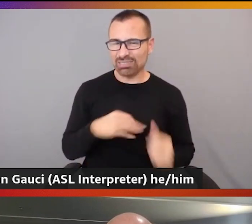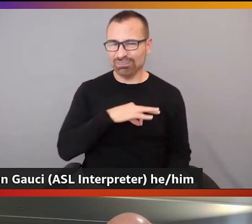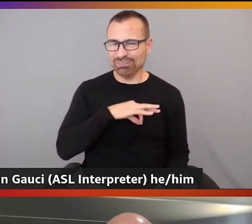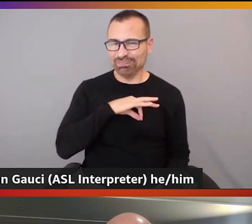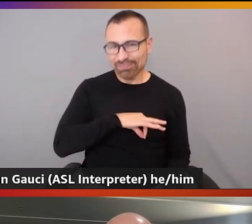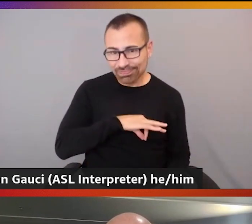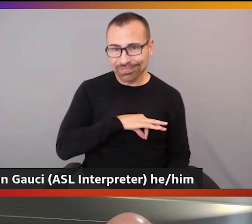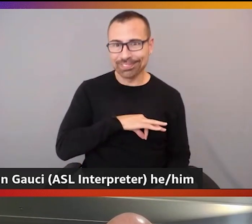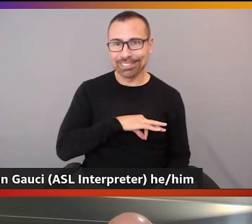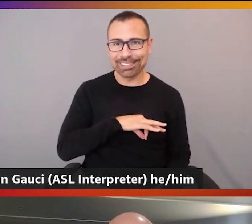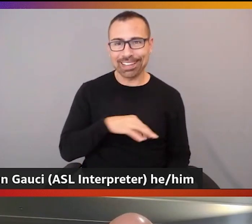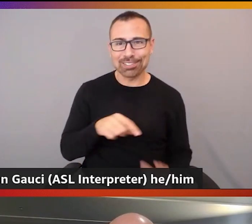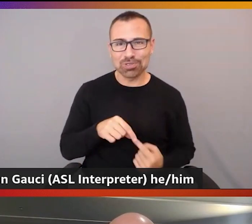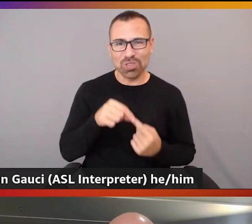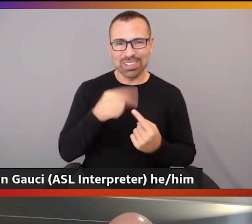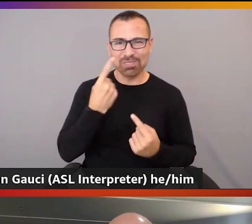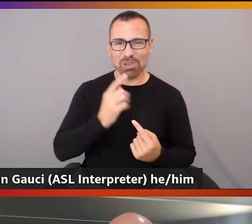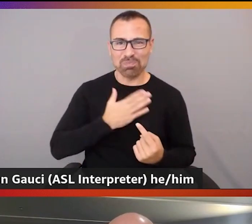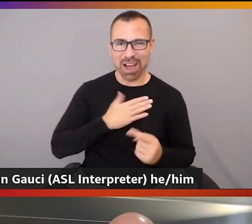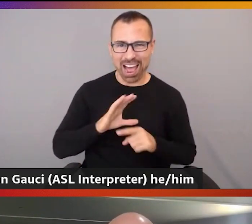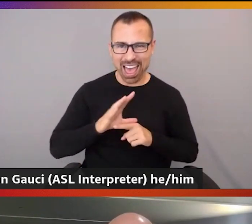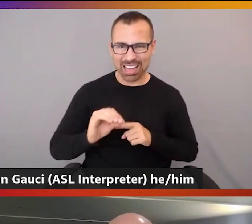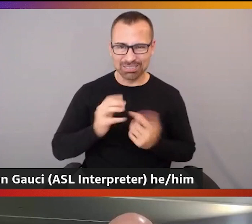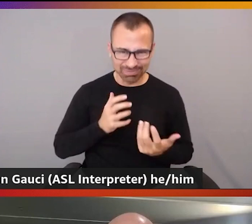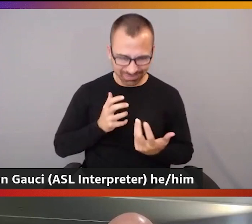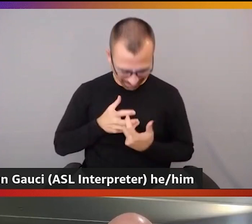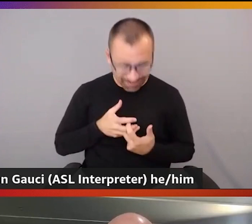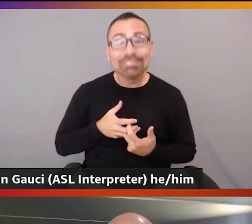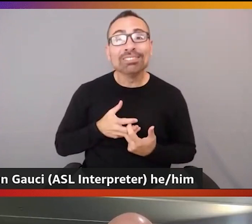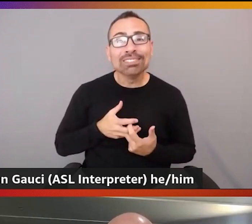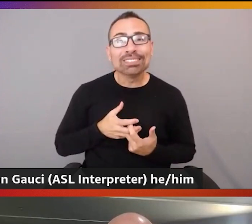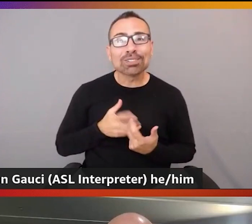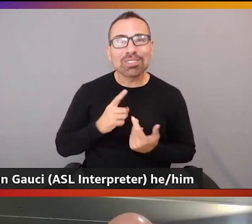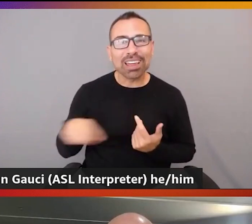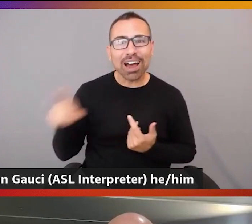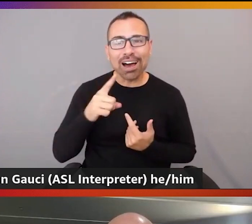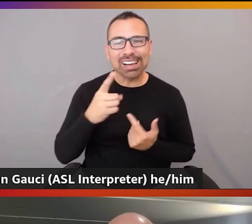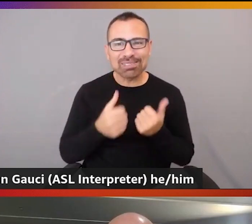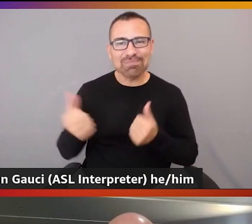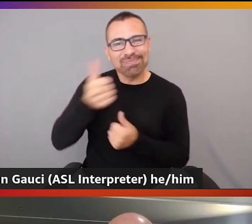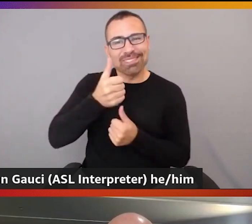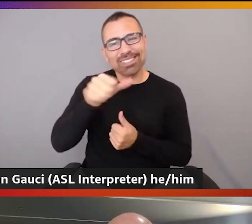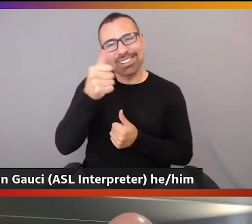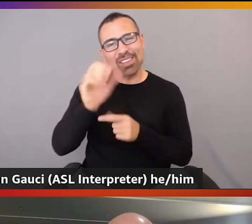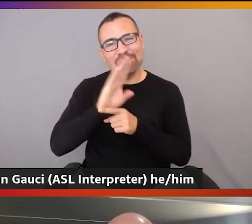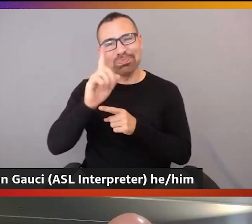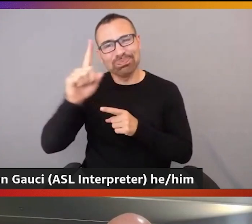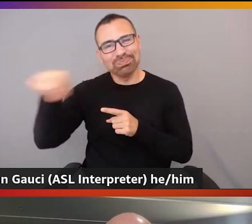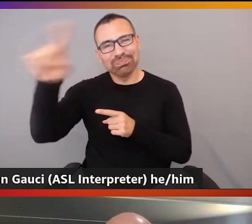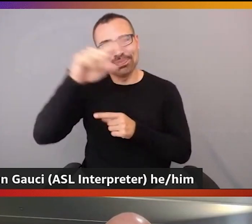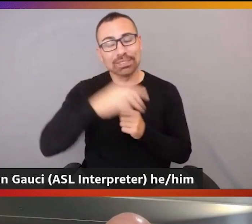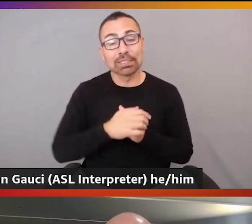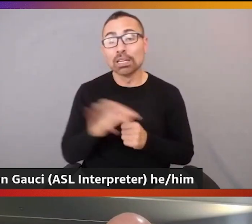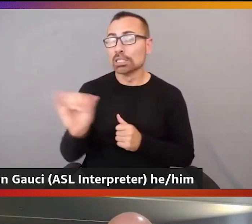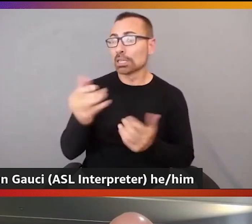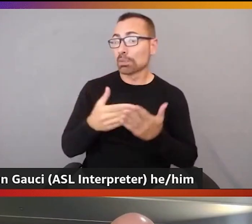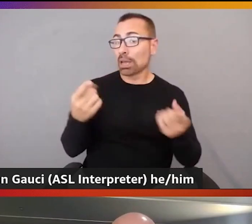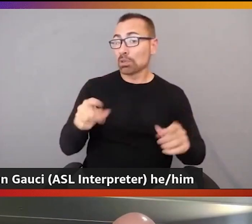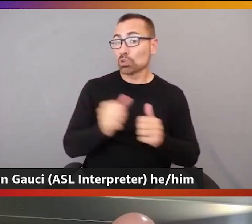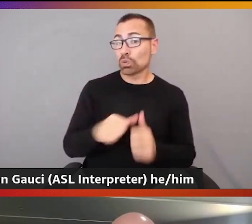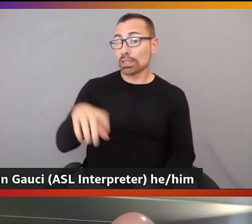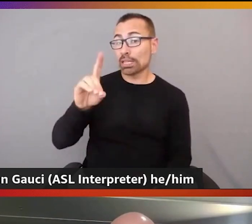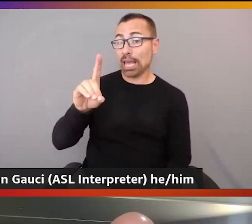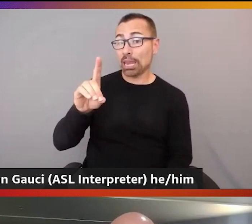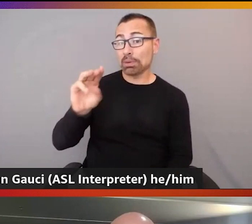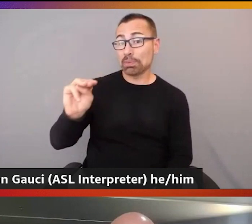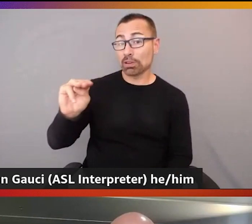that gives you that advantage in business compared to the person down the road. The same thing goes in the database migration space. You can